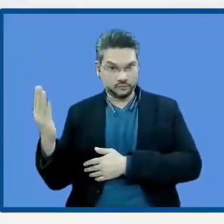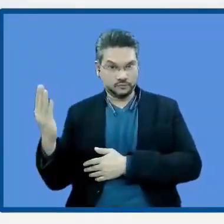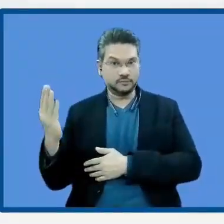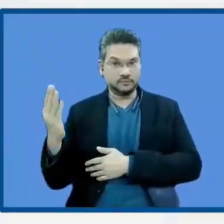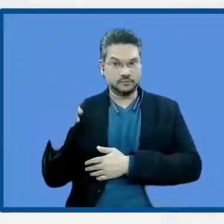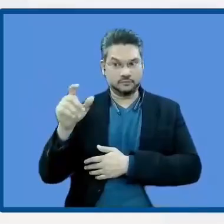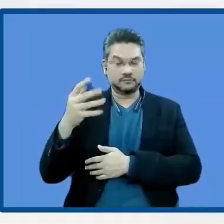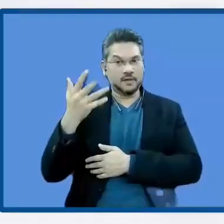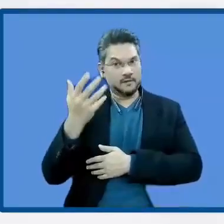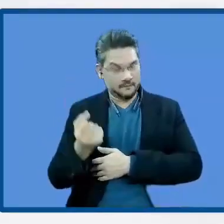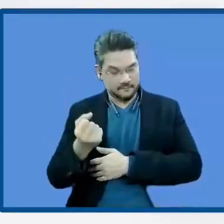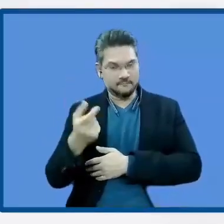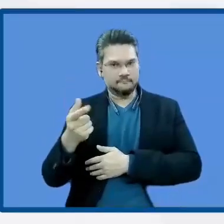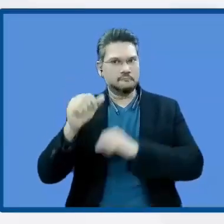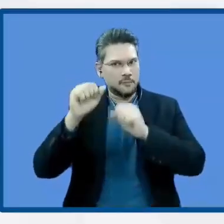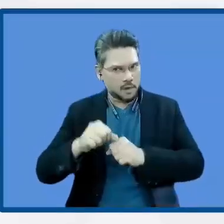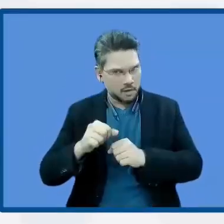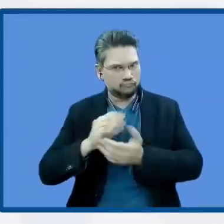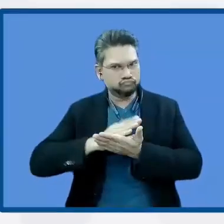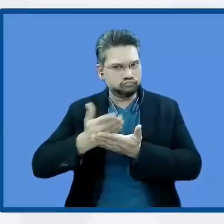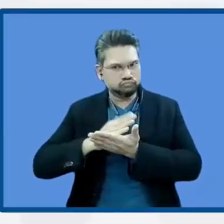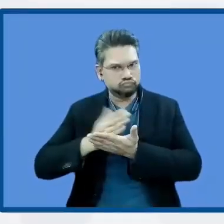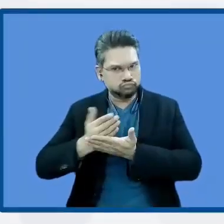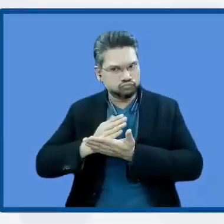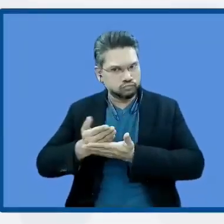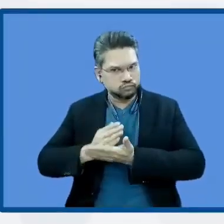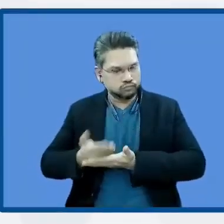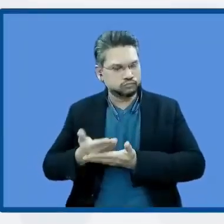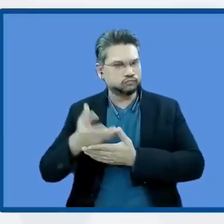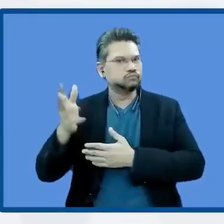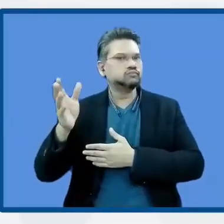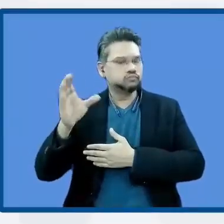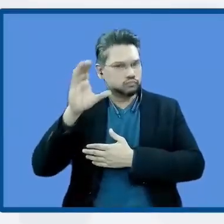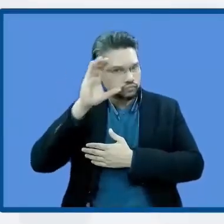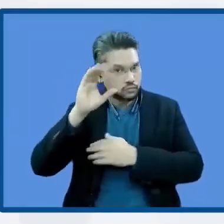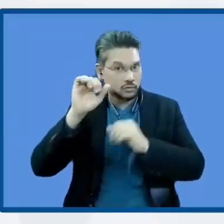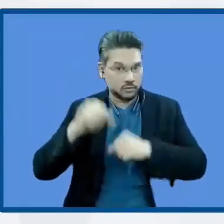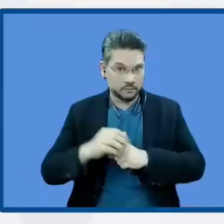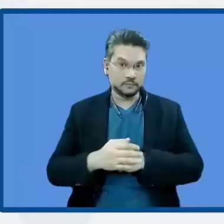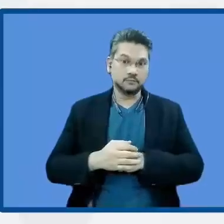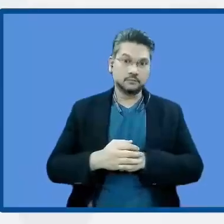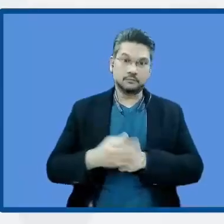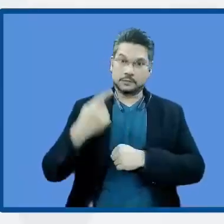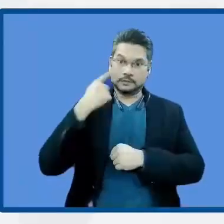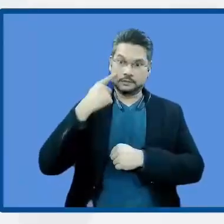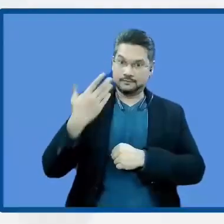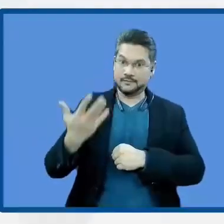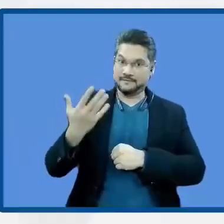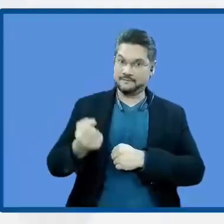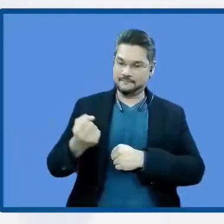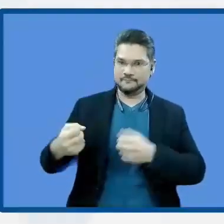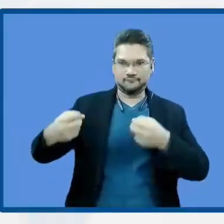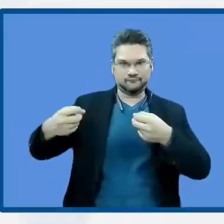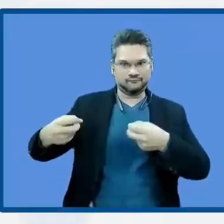simultaneous interpretation and also subtitling in the case the conference is not in your language. You